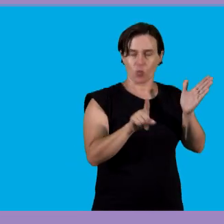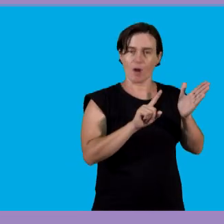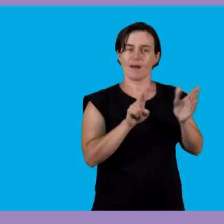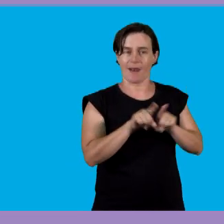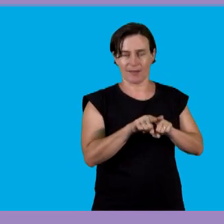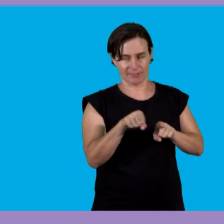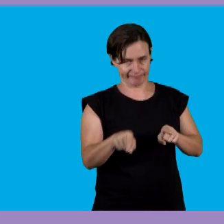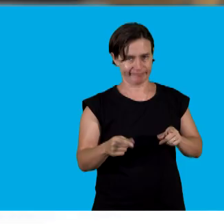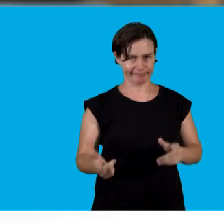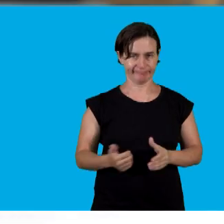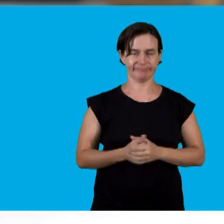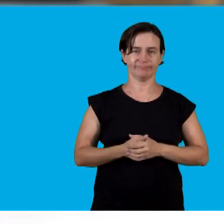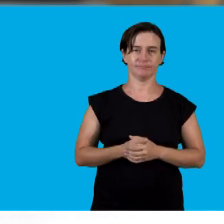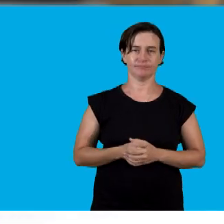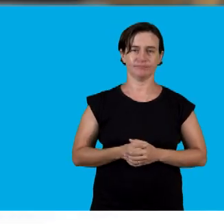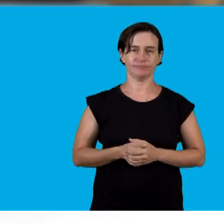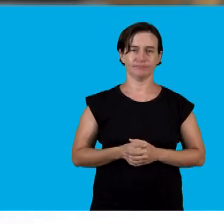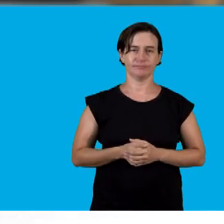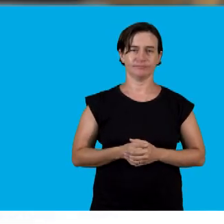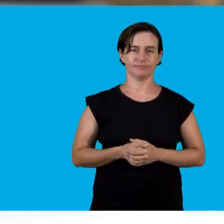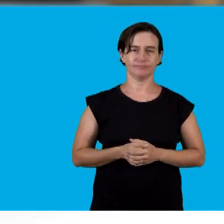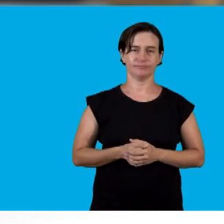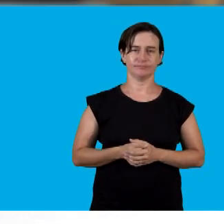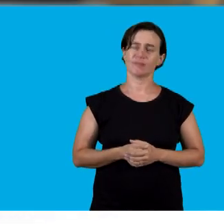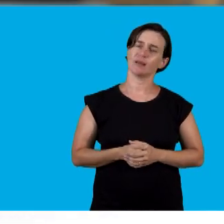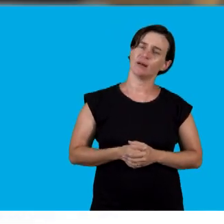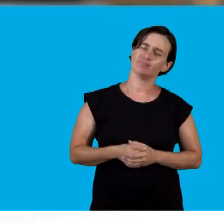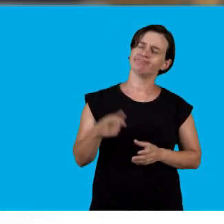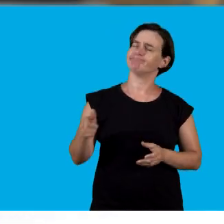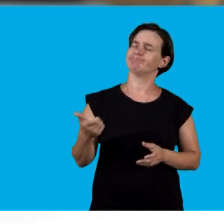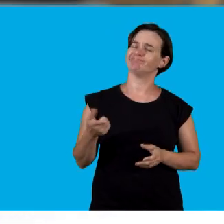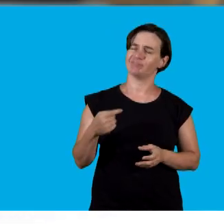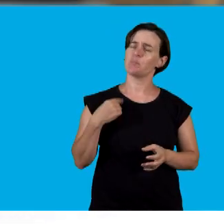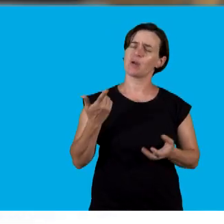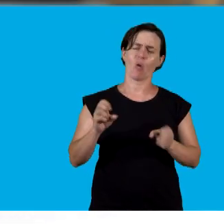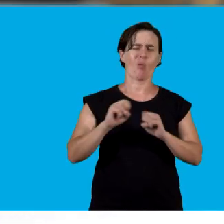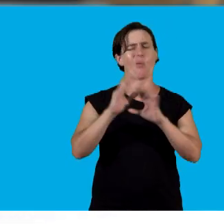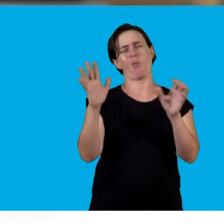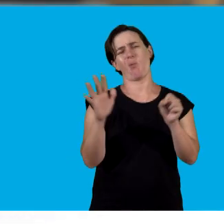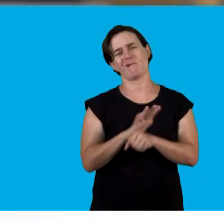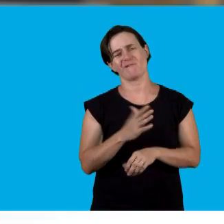that statement. That was a wonderful lesson.